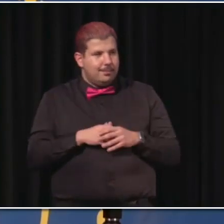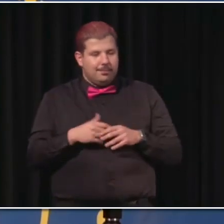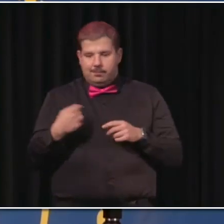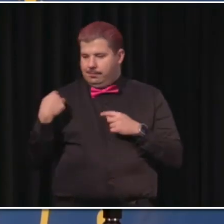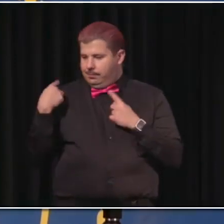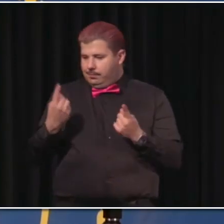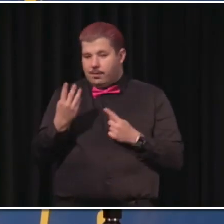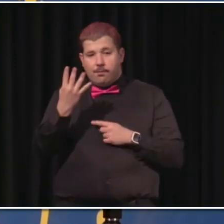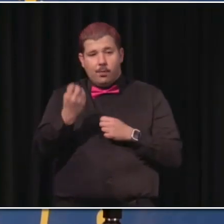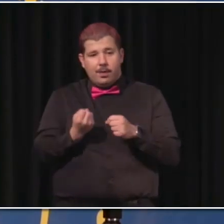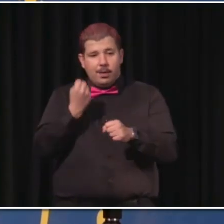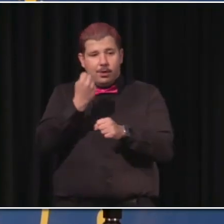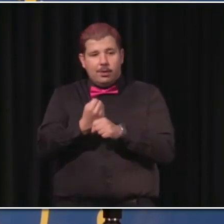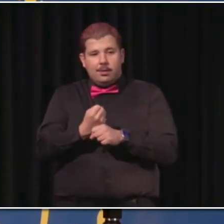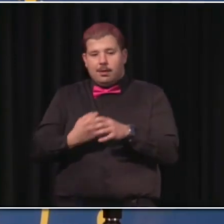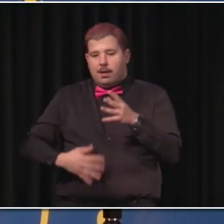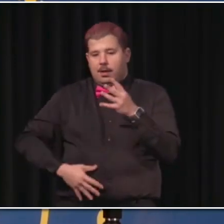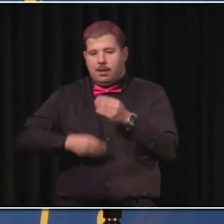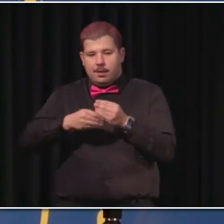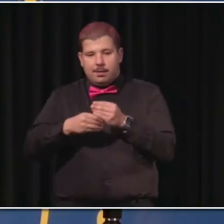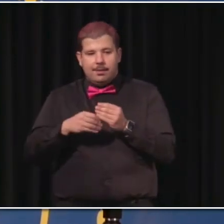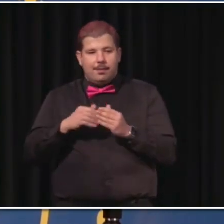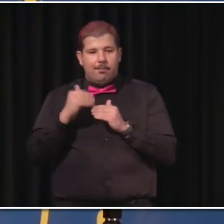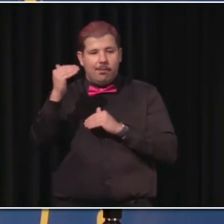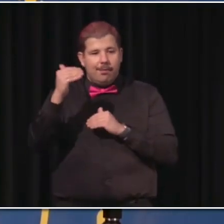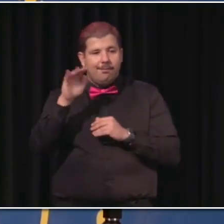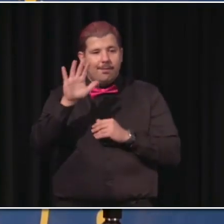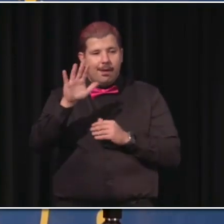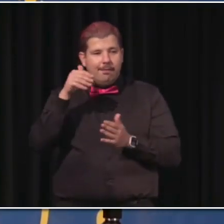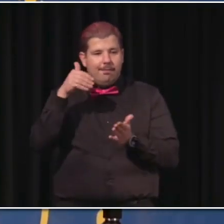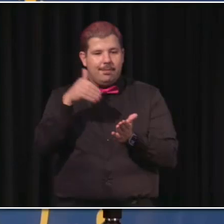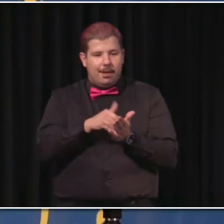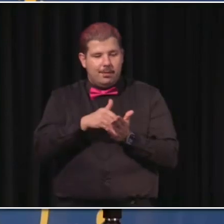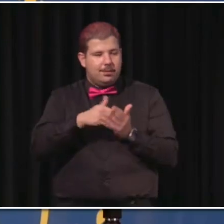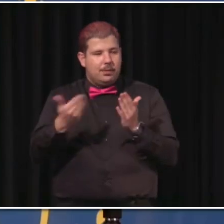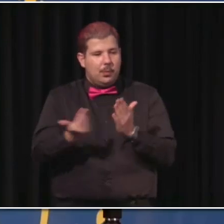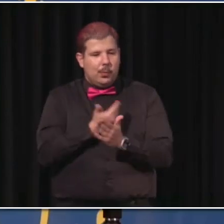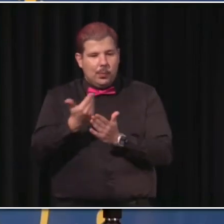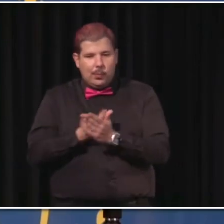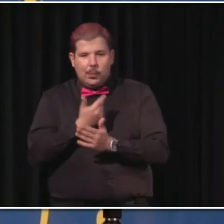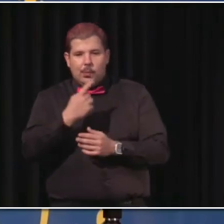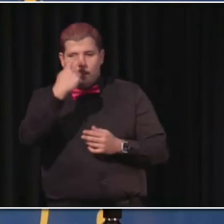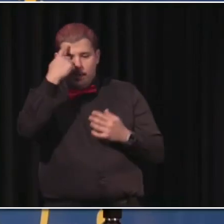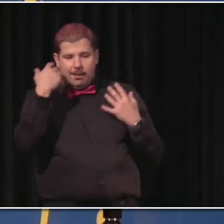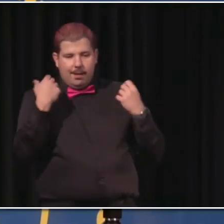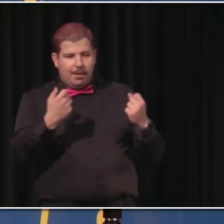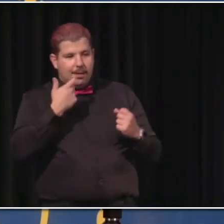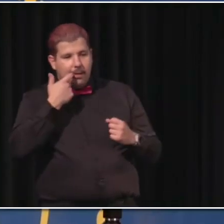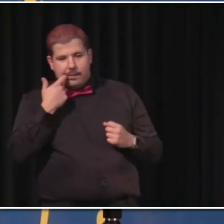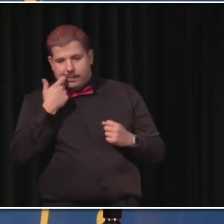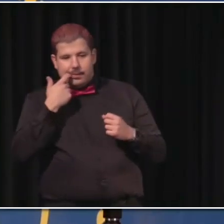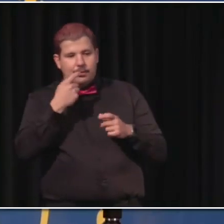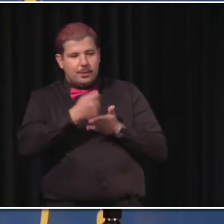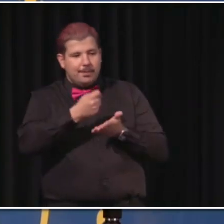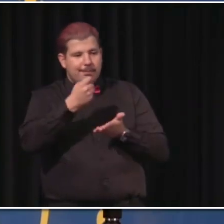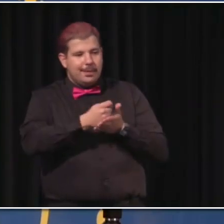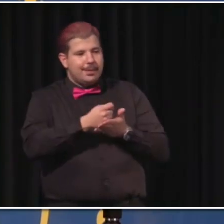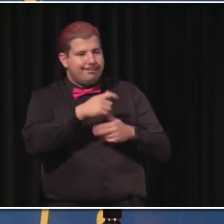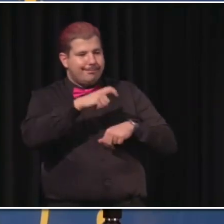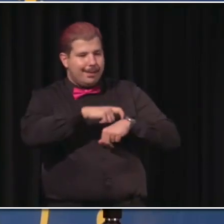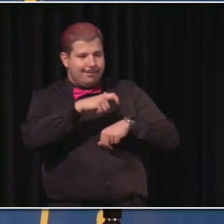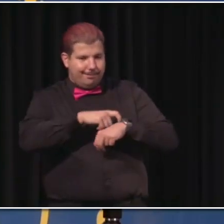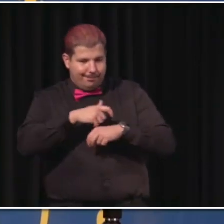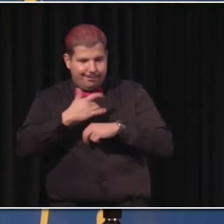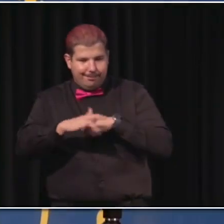years, we've added more than 5,000 new mental health and addiction treatment slots.